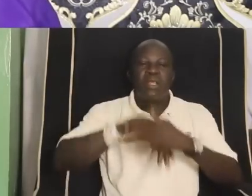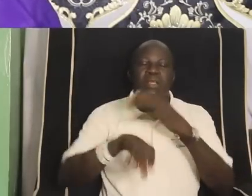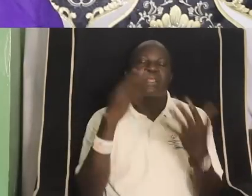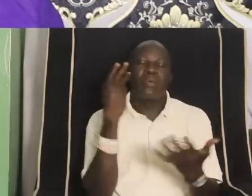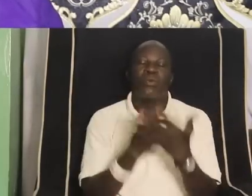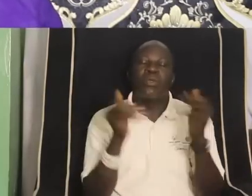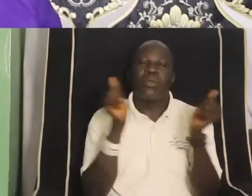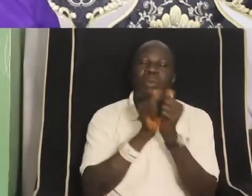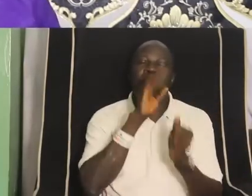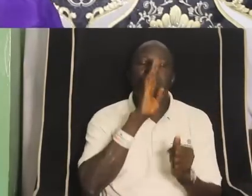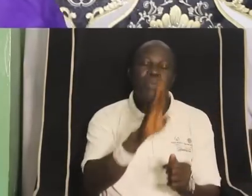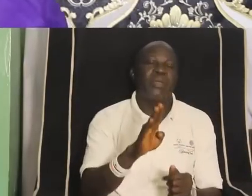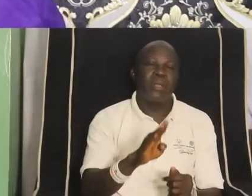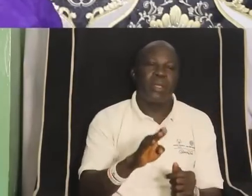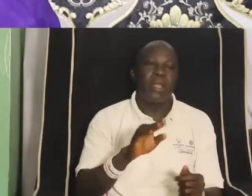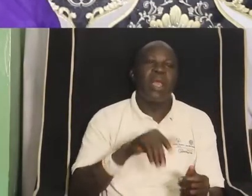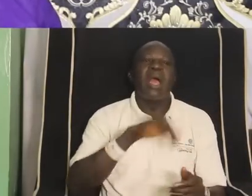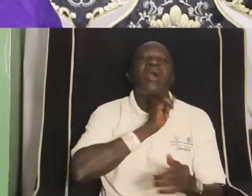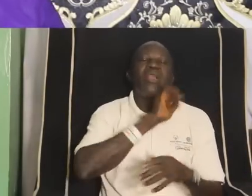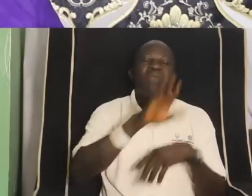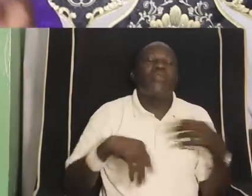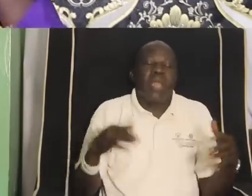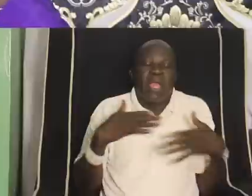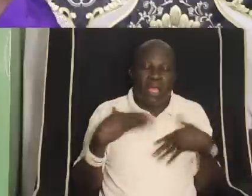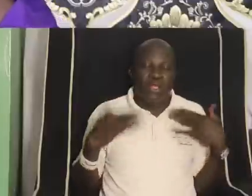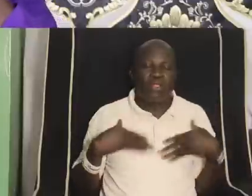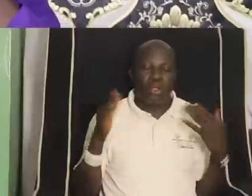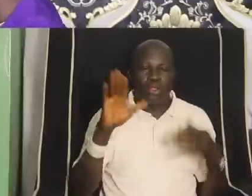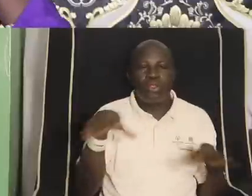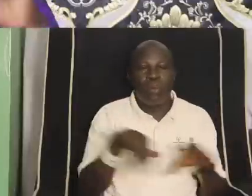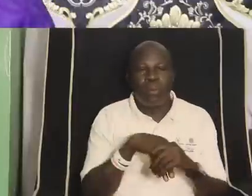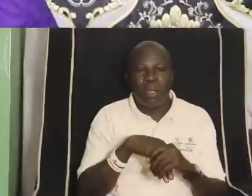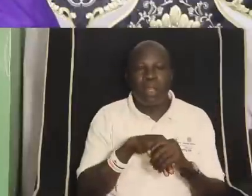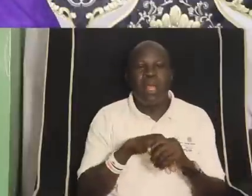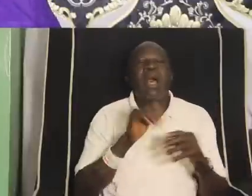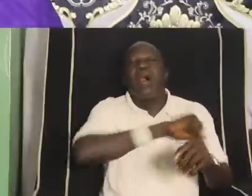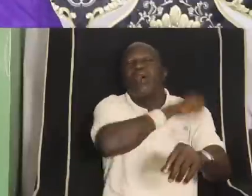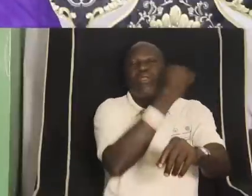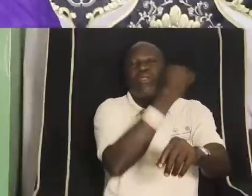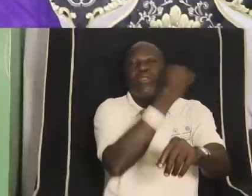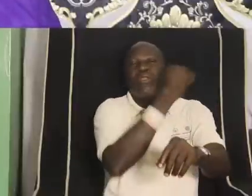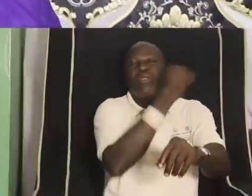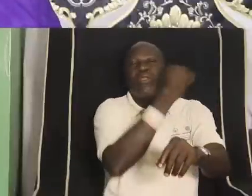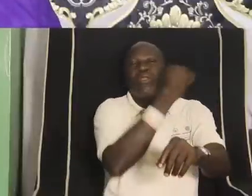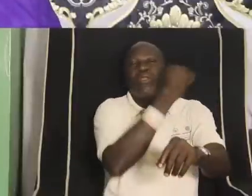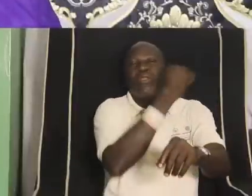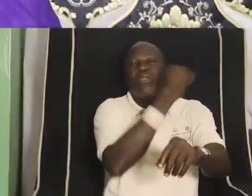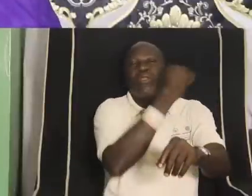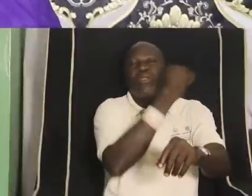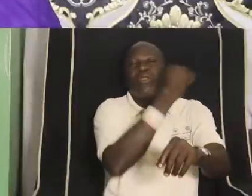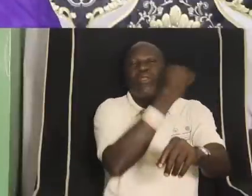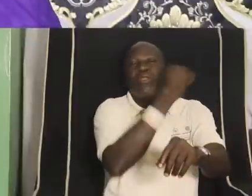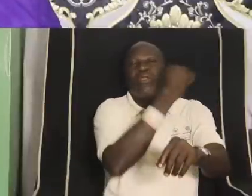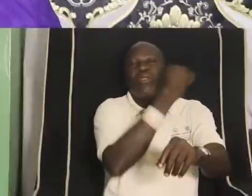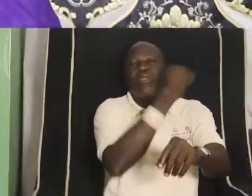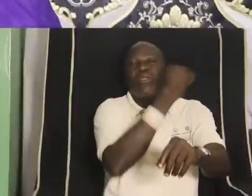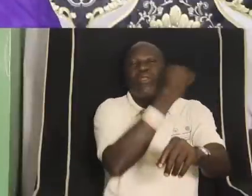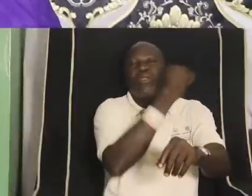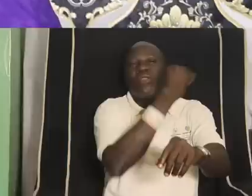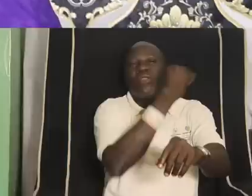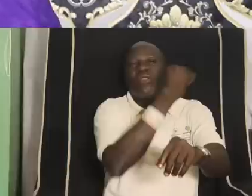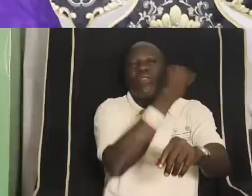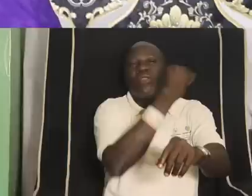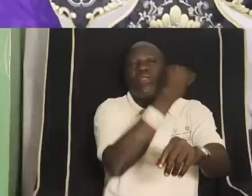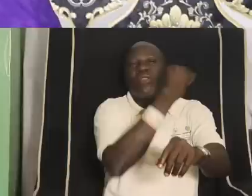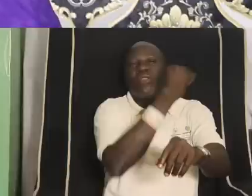joyfully. Then amen. Come back to pay your amen. Enjoy your marriage. Amen. Ejemfi Anfani ki